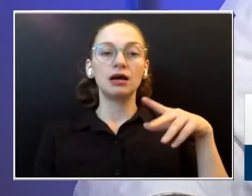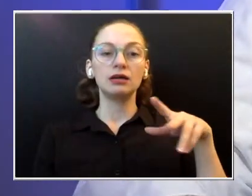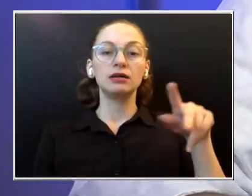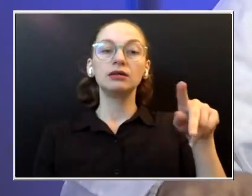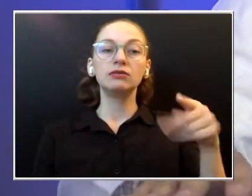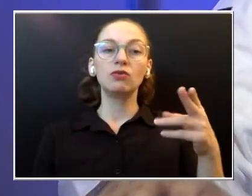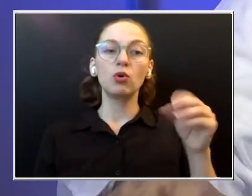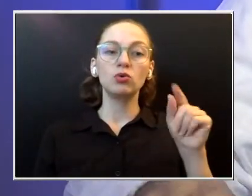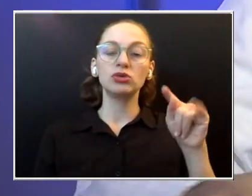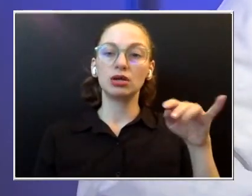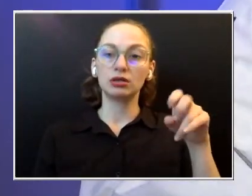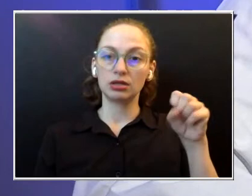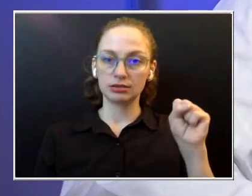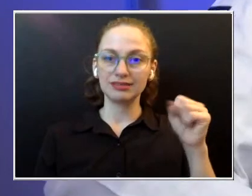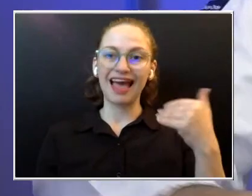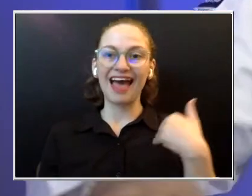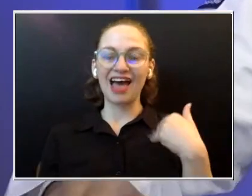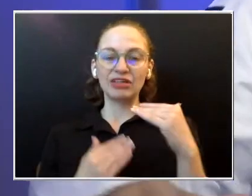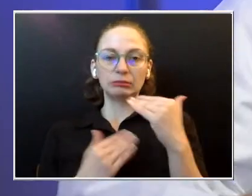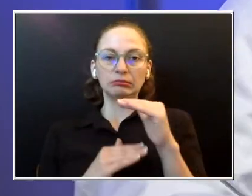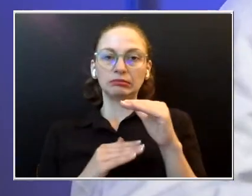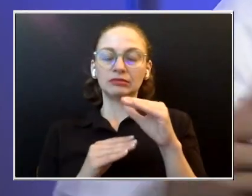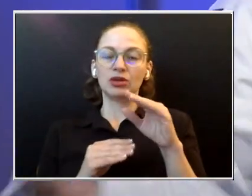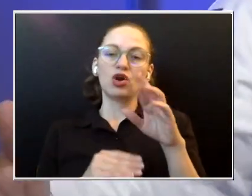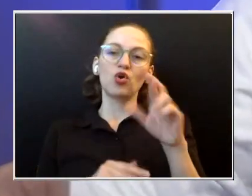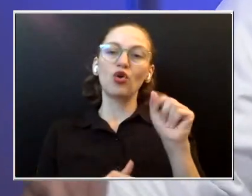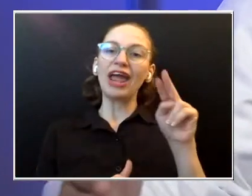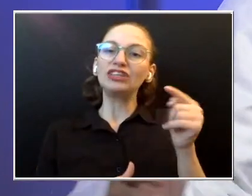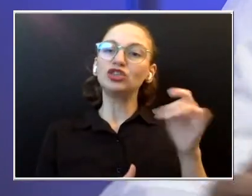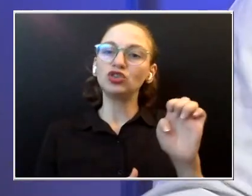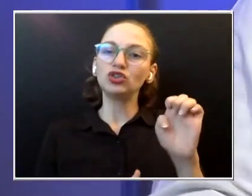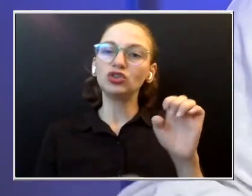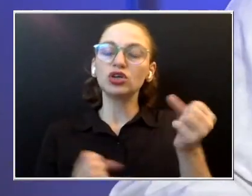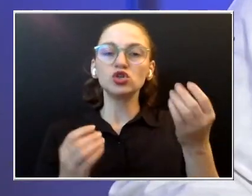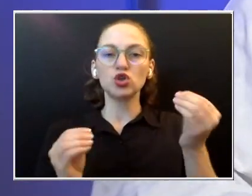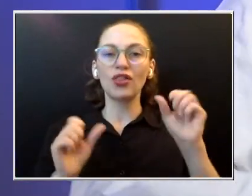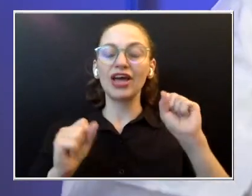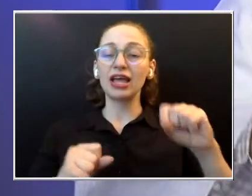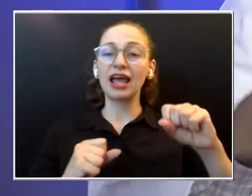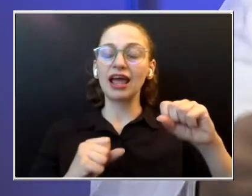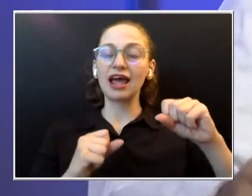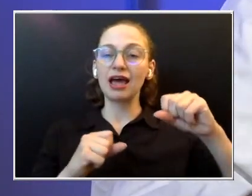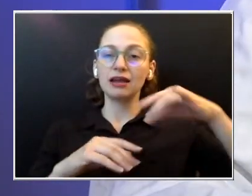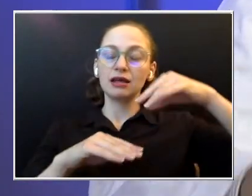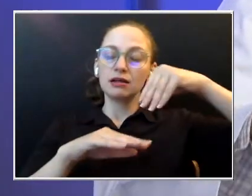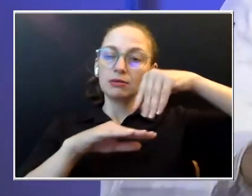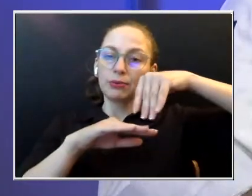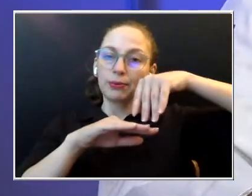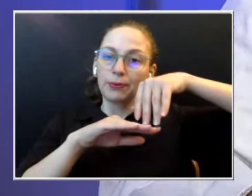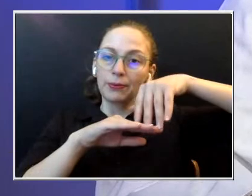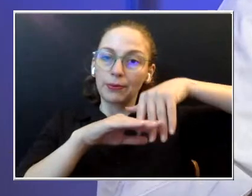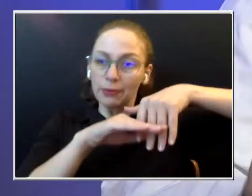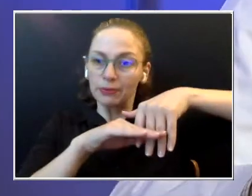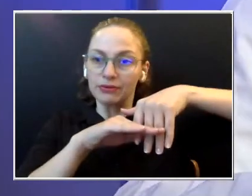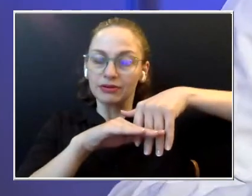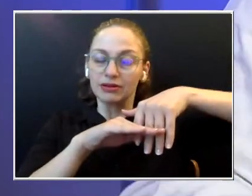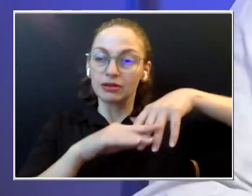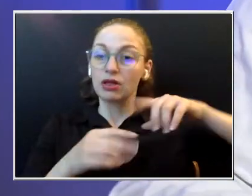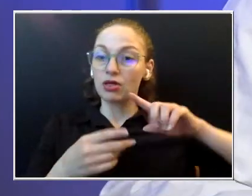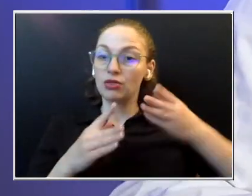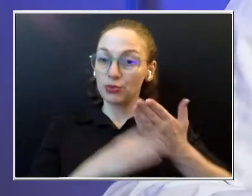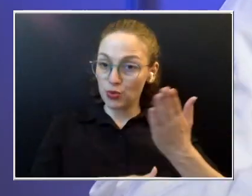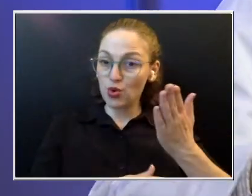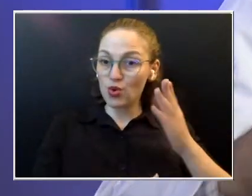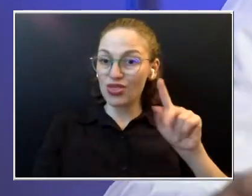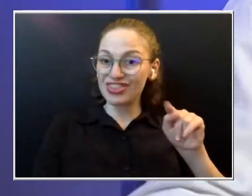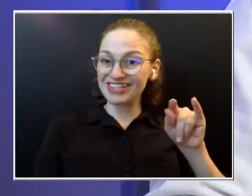bit deeper into tissue depending on how much energy they have. And once they release all their energy, they stop. And we call